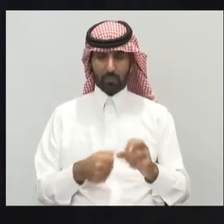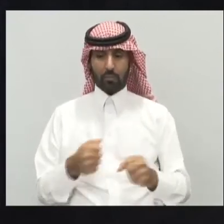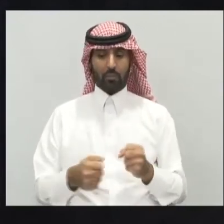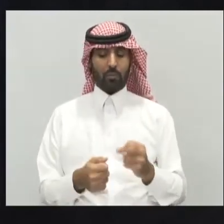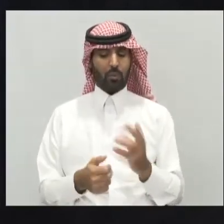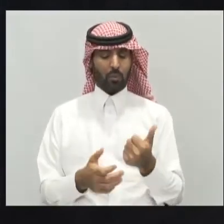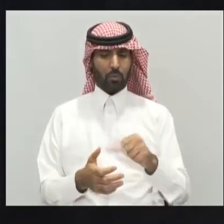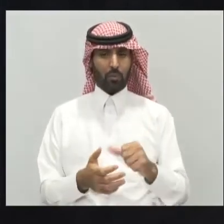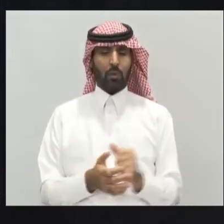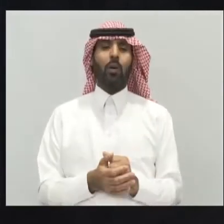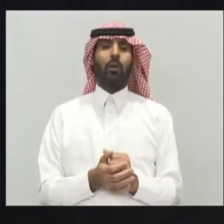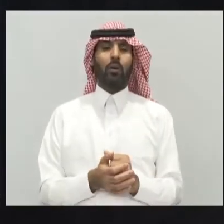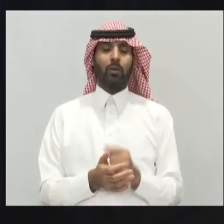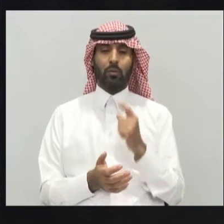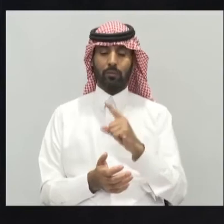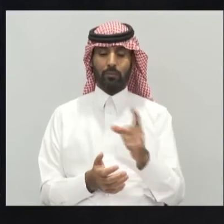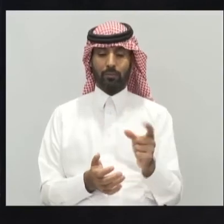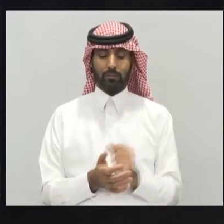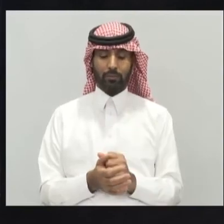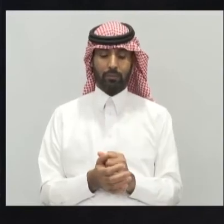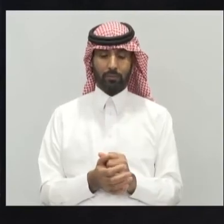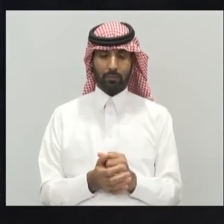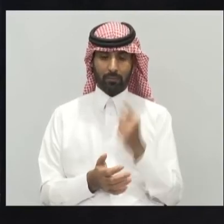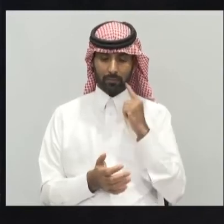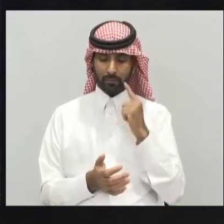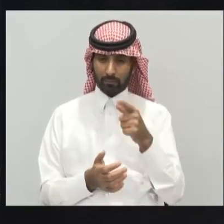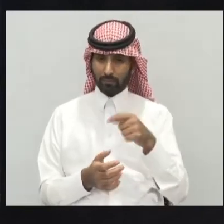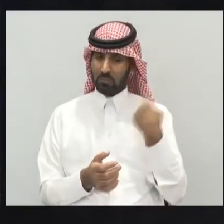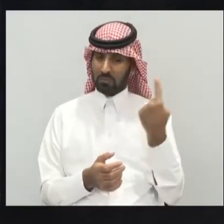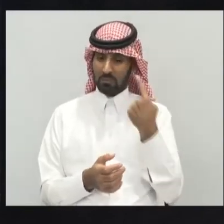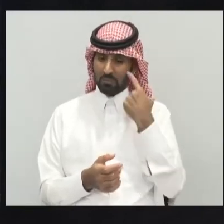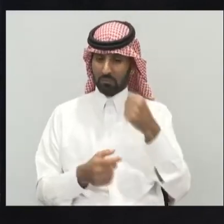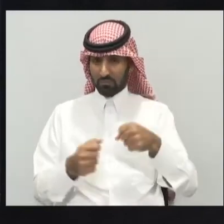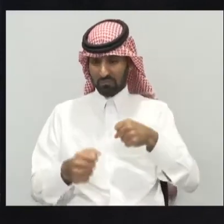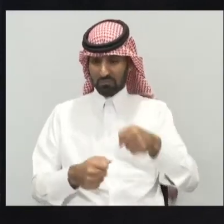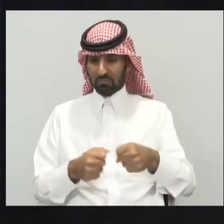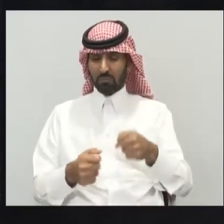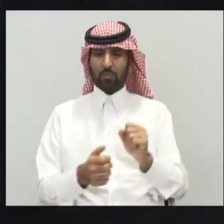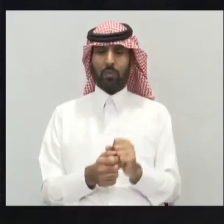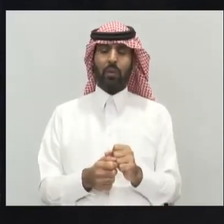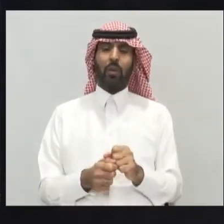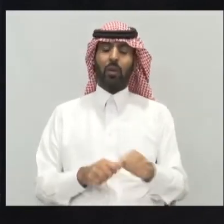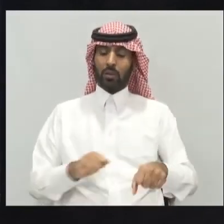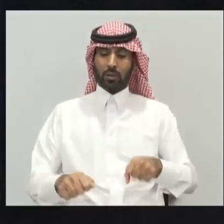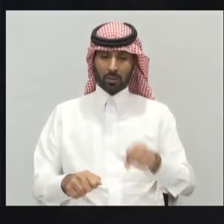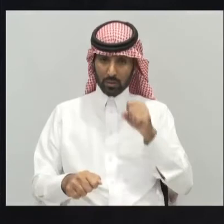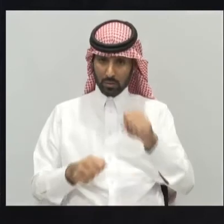something negative? Maybe something, if you are riding alone, maybe biking alone, maybe something will happen to you and no one